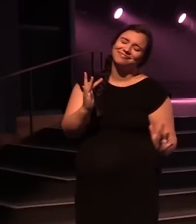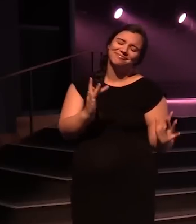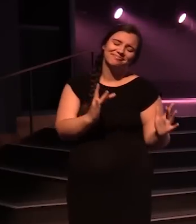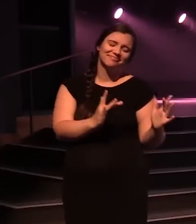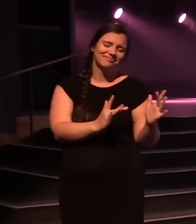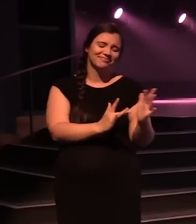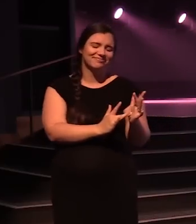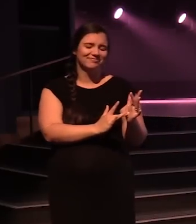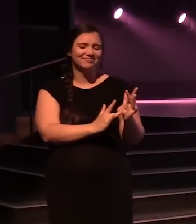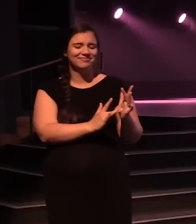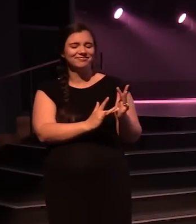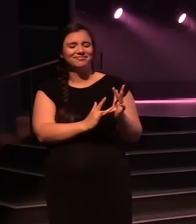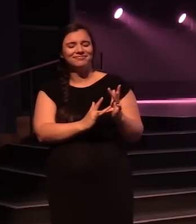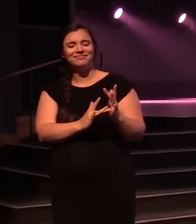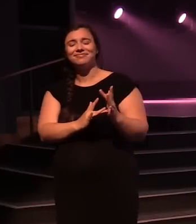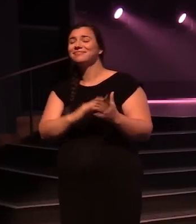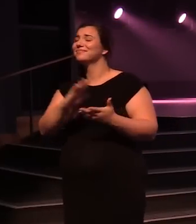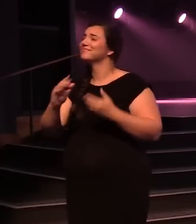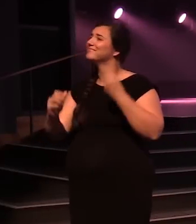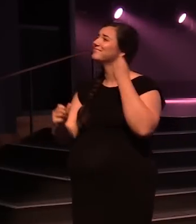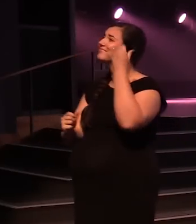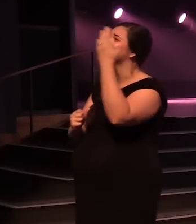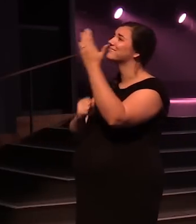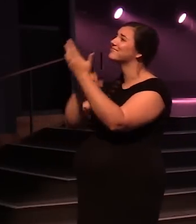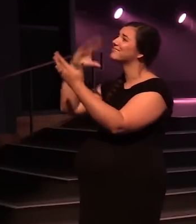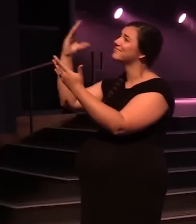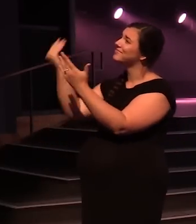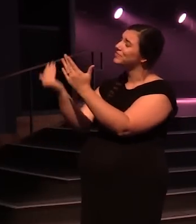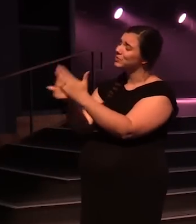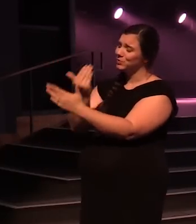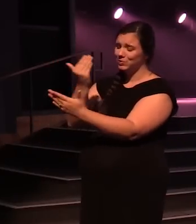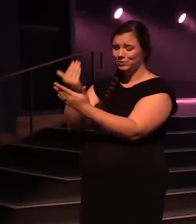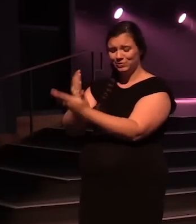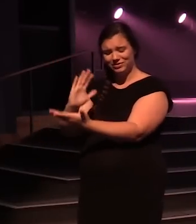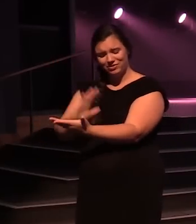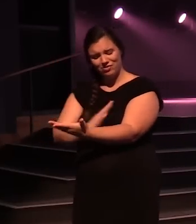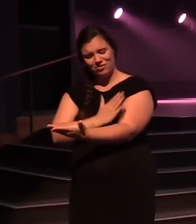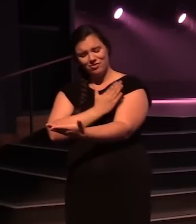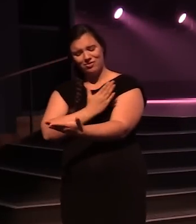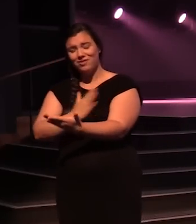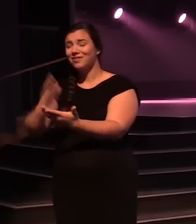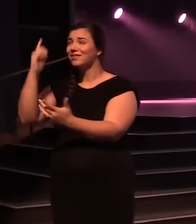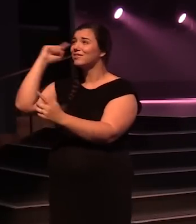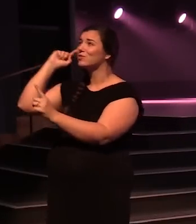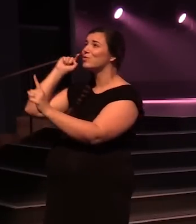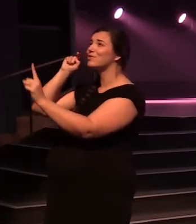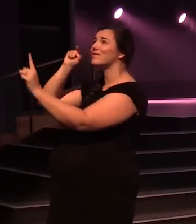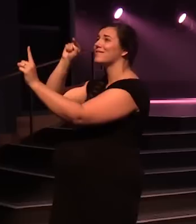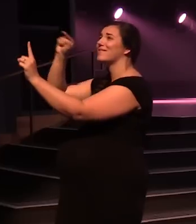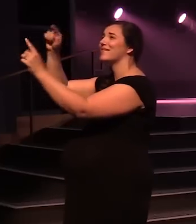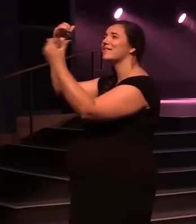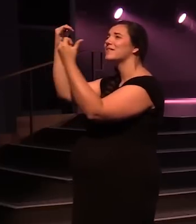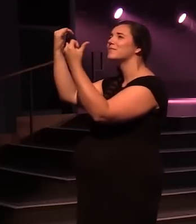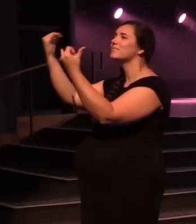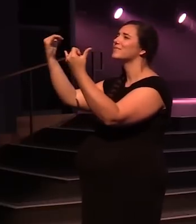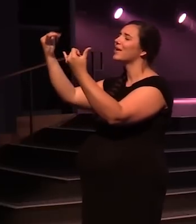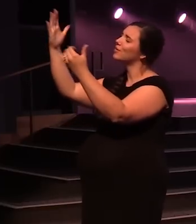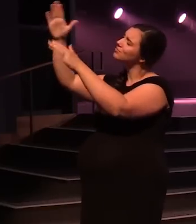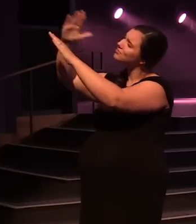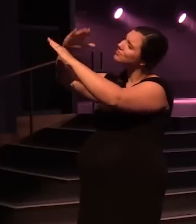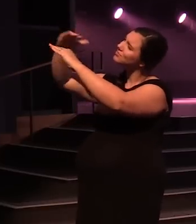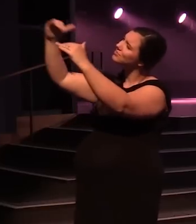Jesus, we sing a new song to Him who sits on